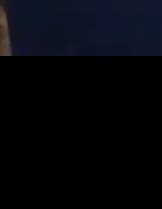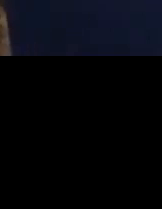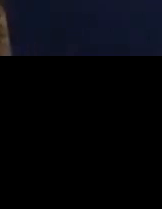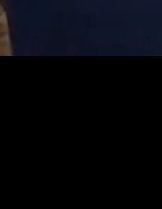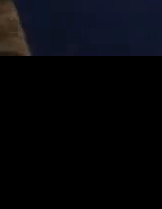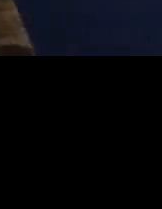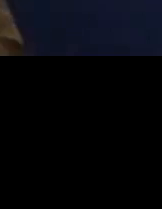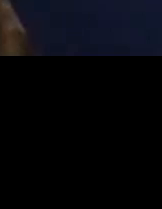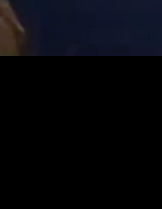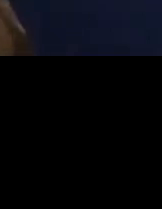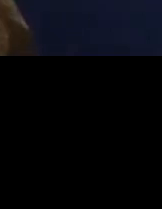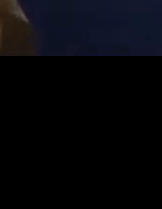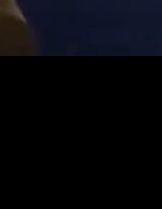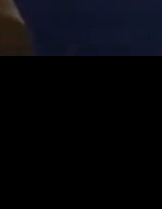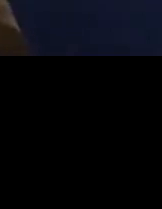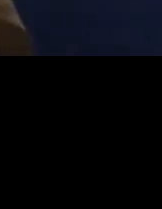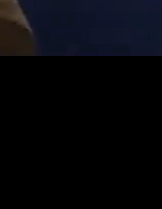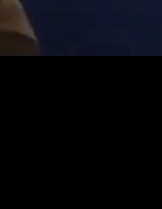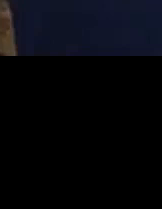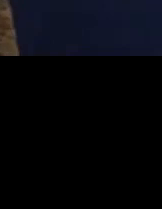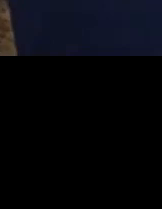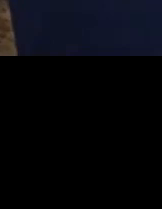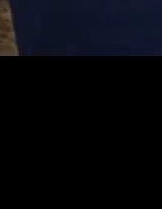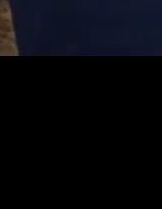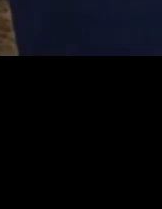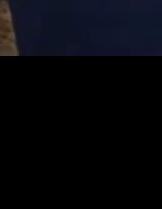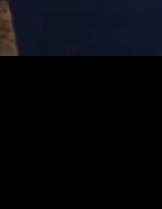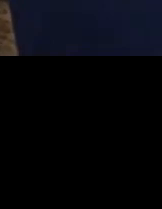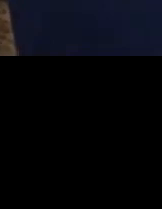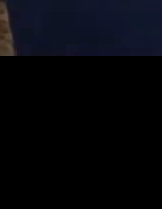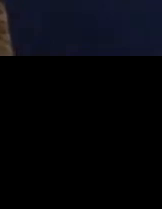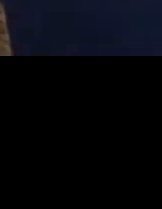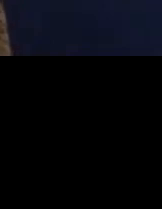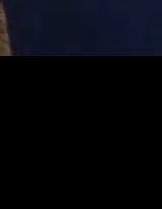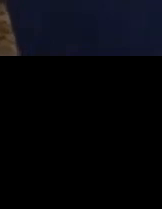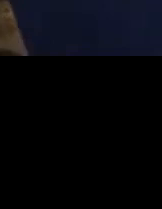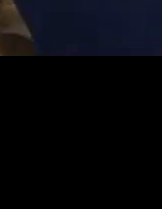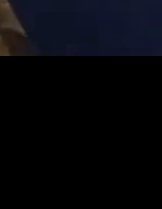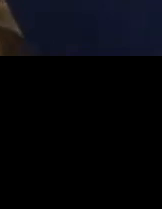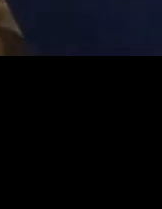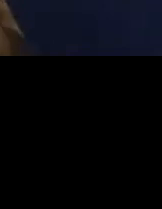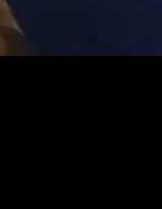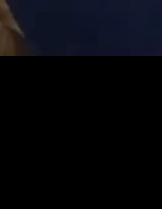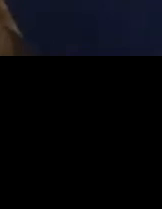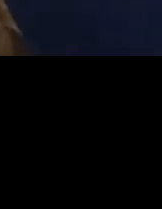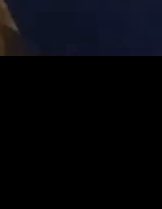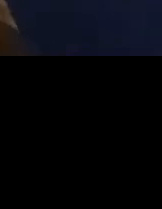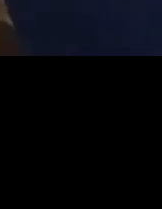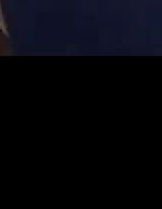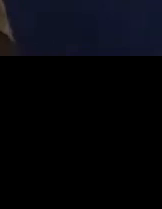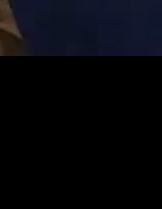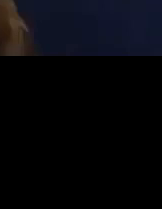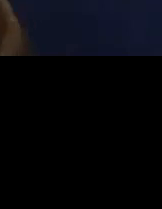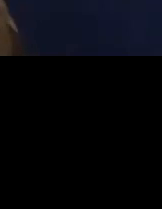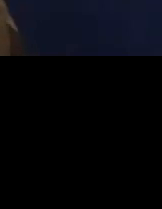ASL translation today. I will say that as I mentioned earlier, the slide deck will be posted